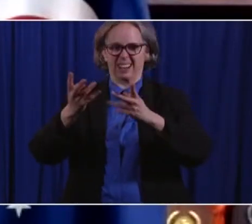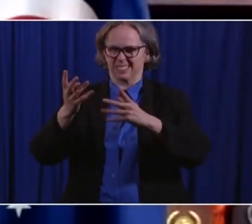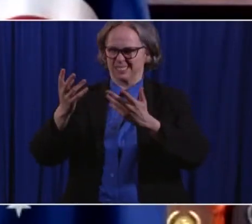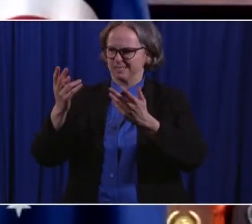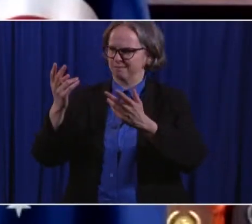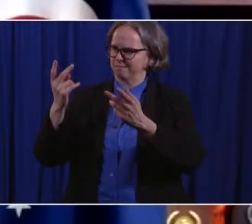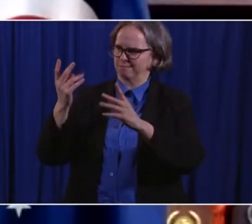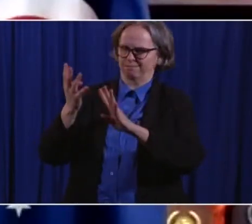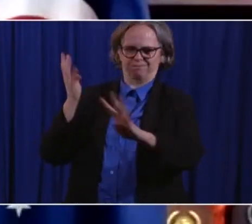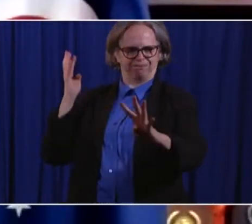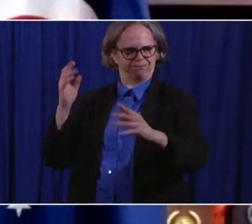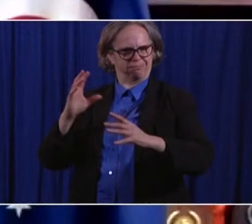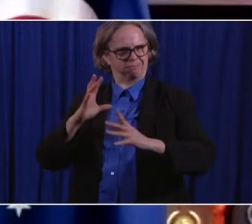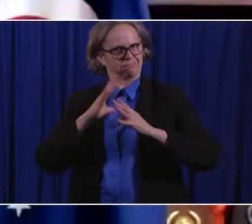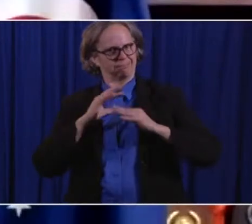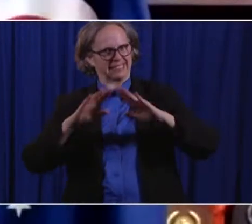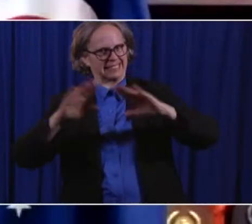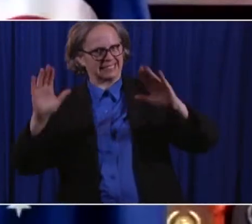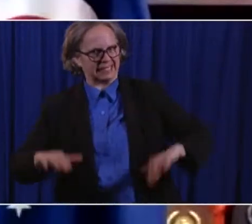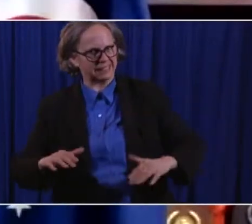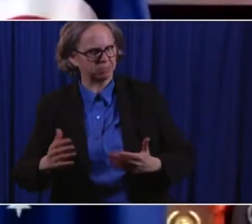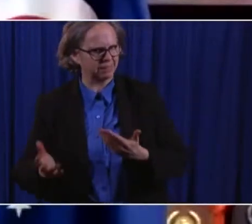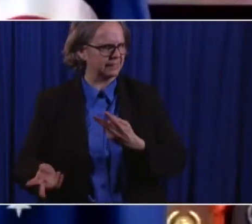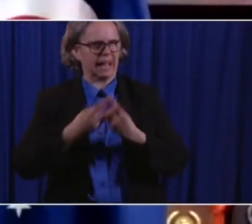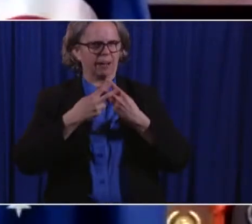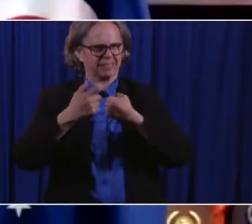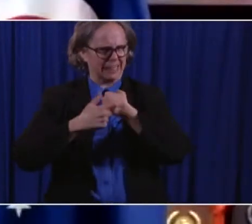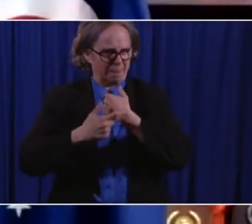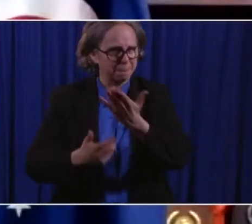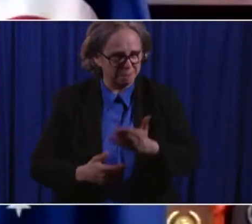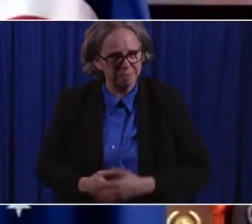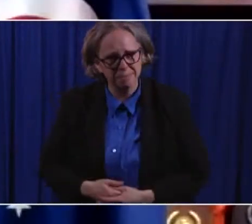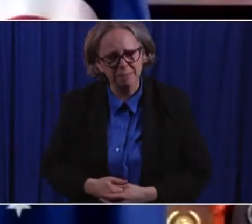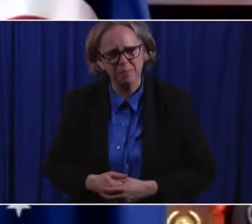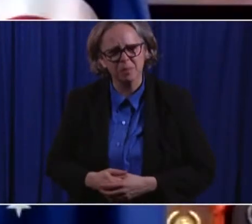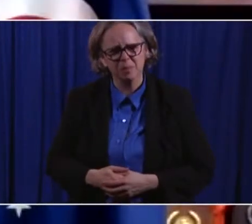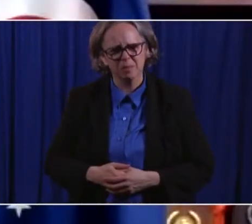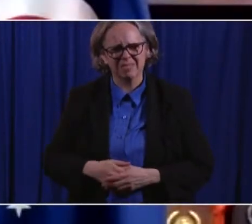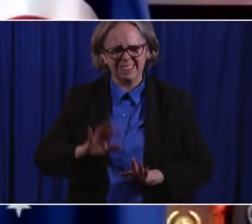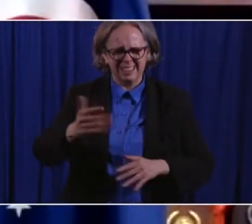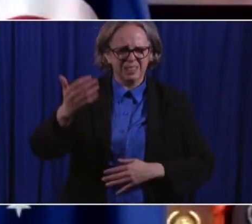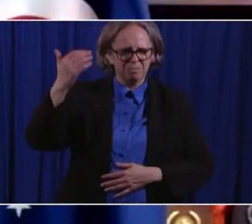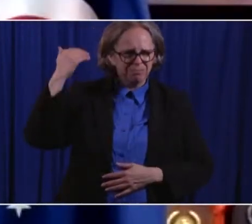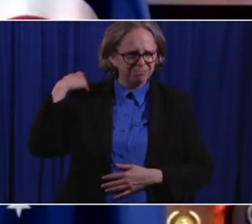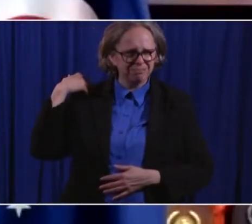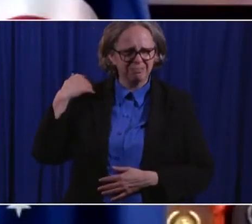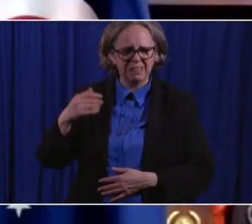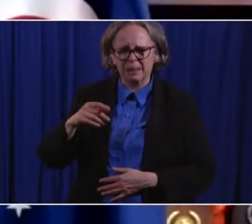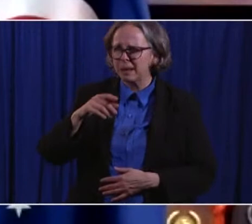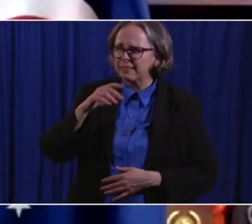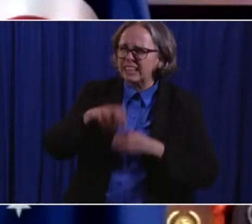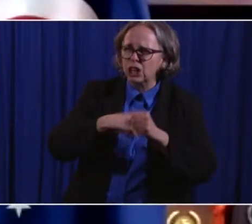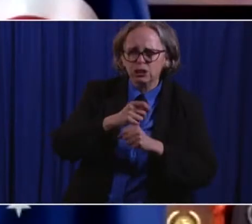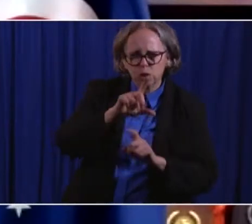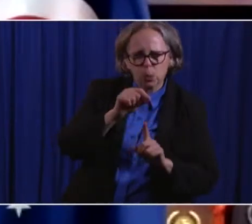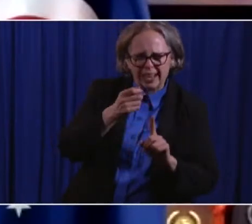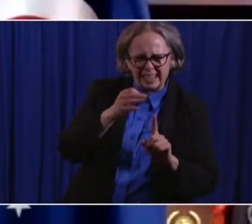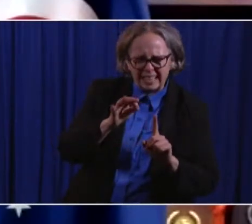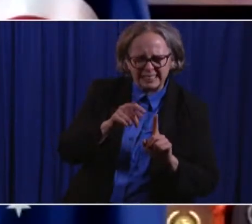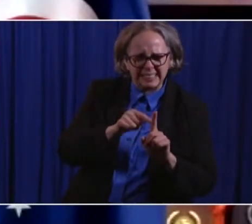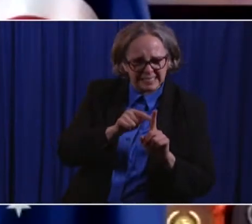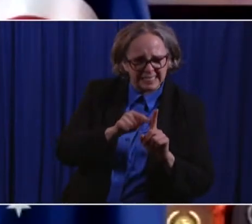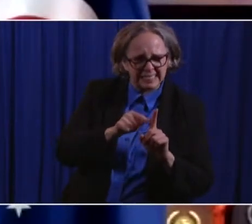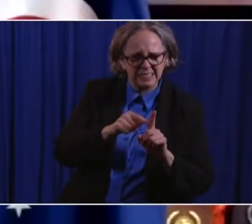at a BMV in June of 19, I believe it was, when we announced the Get in Line online system, where you could